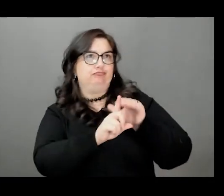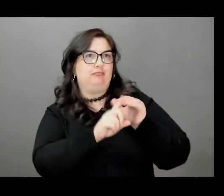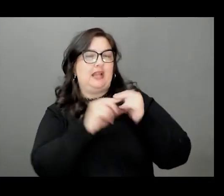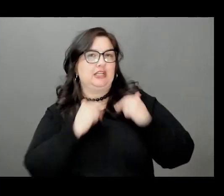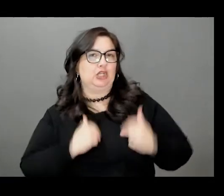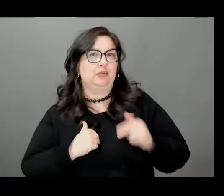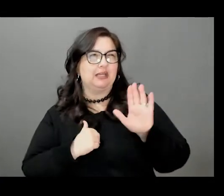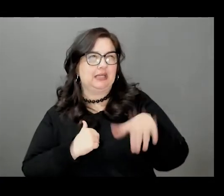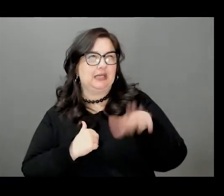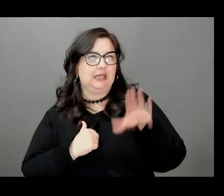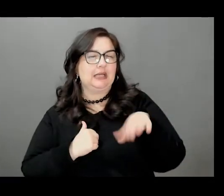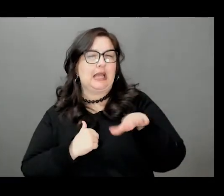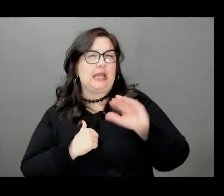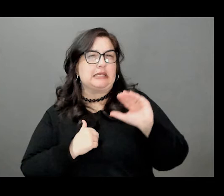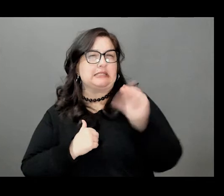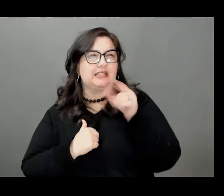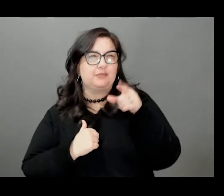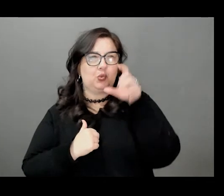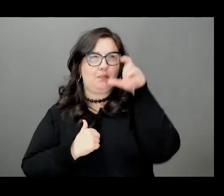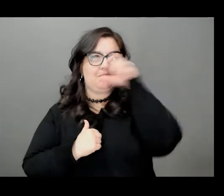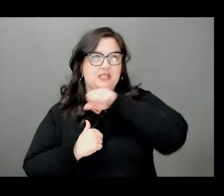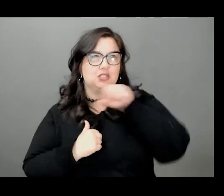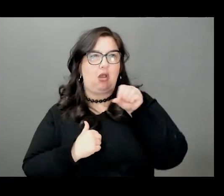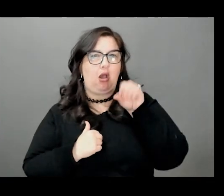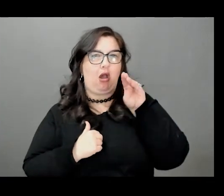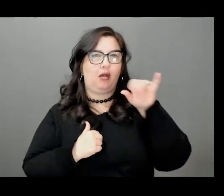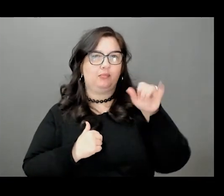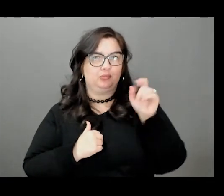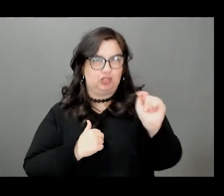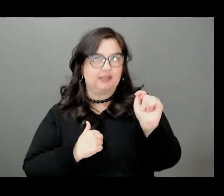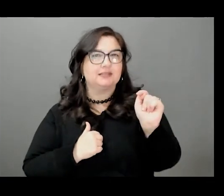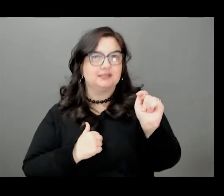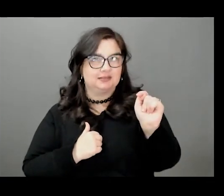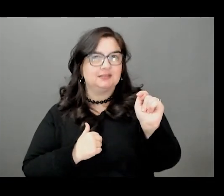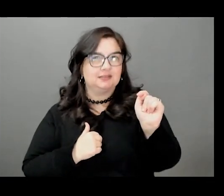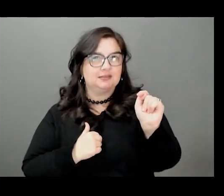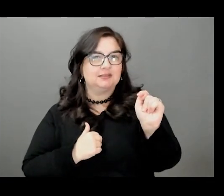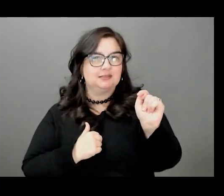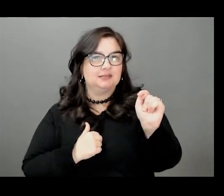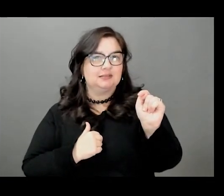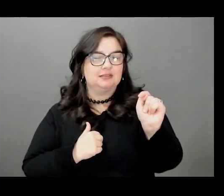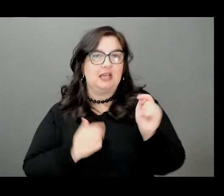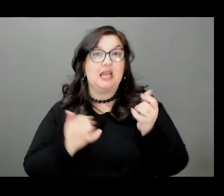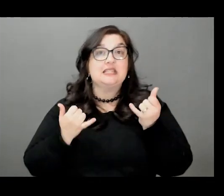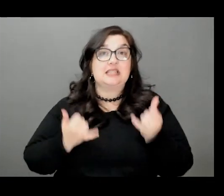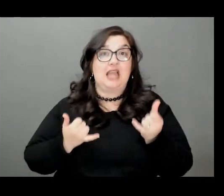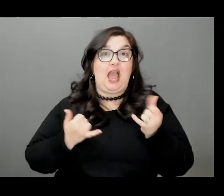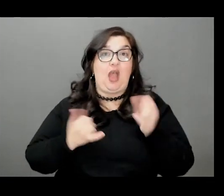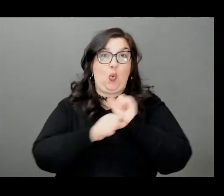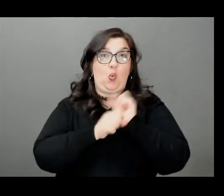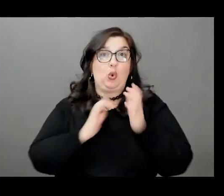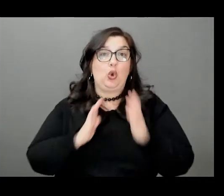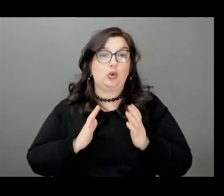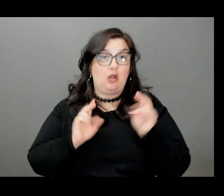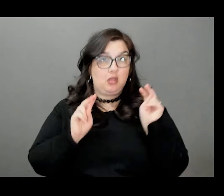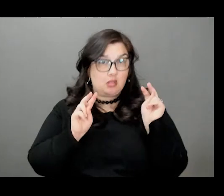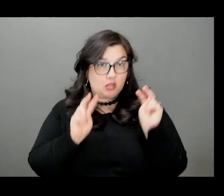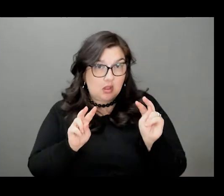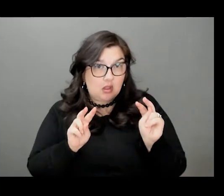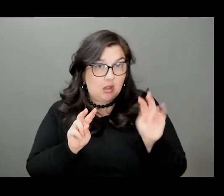because now it has again come to the human, machine is saying to the human that, hey, it looks like you have missed an object, right? And